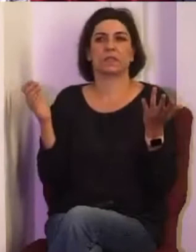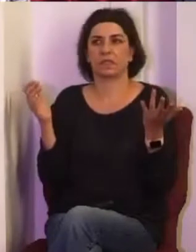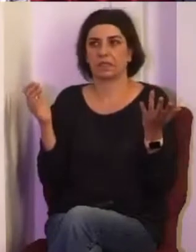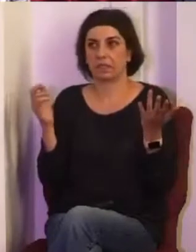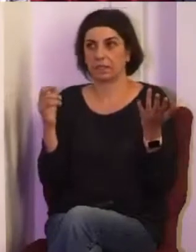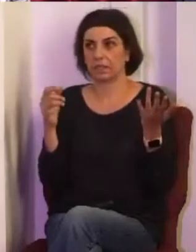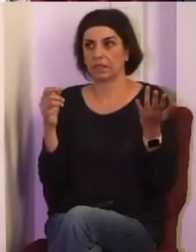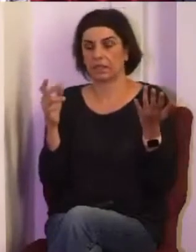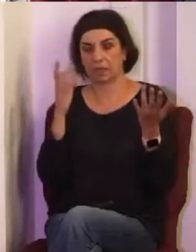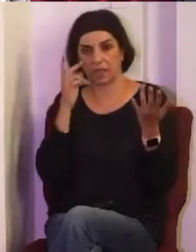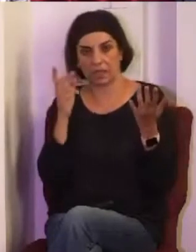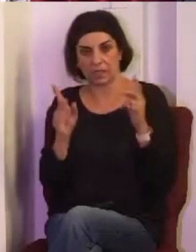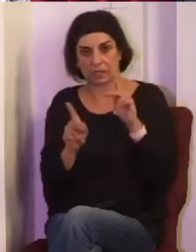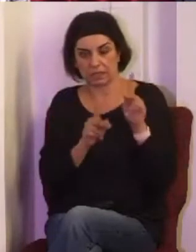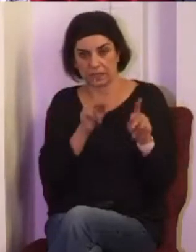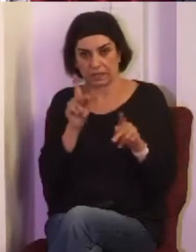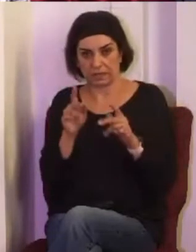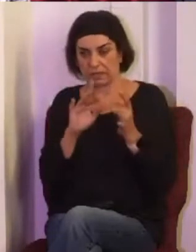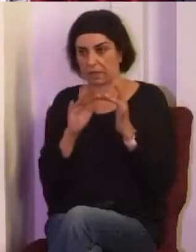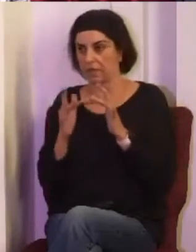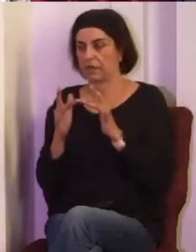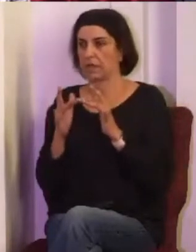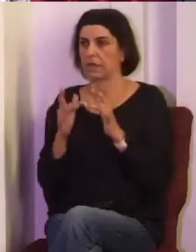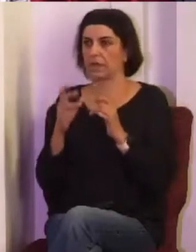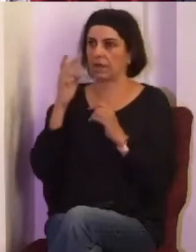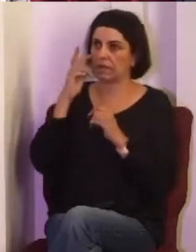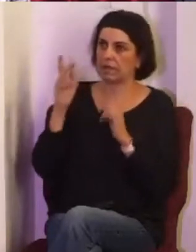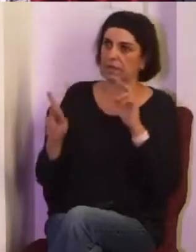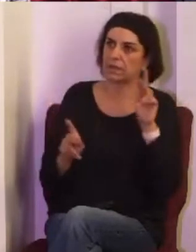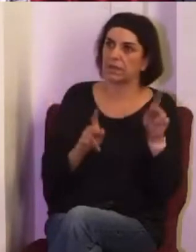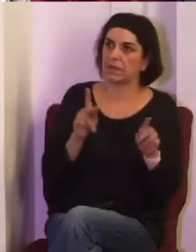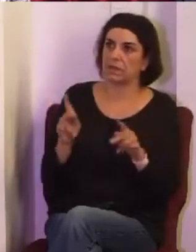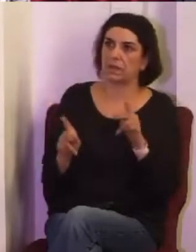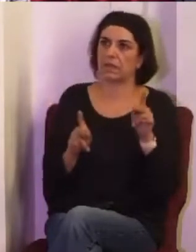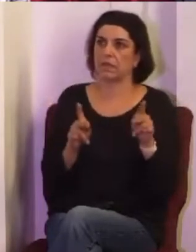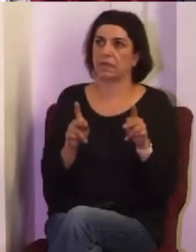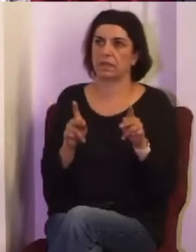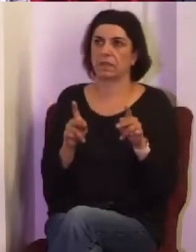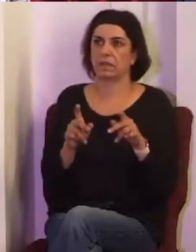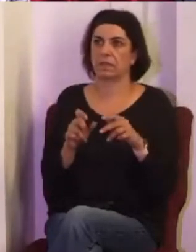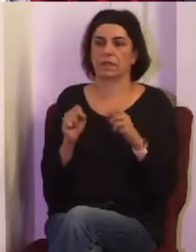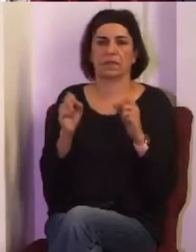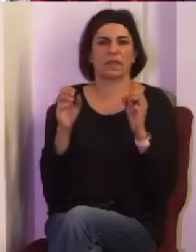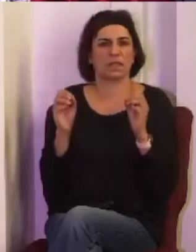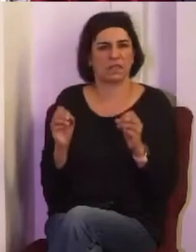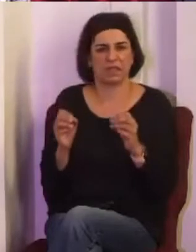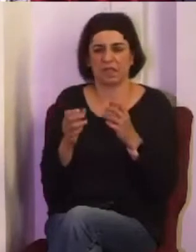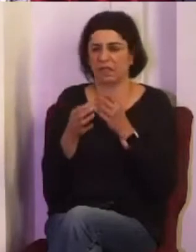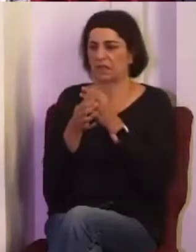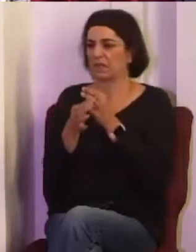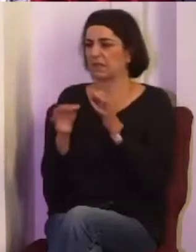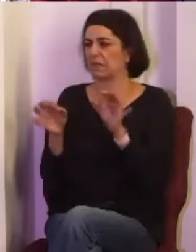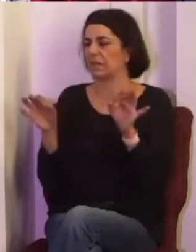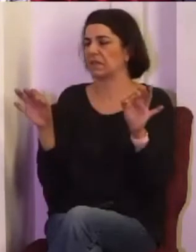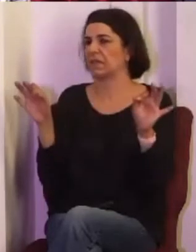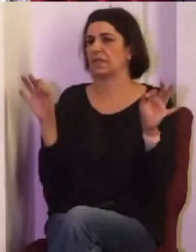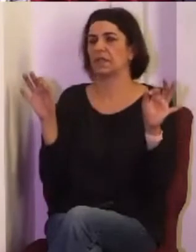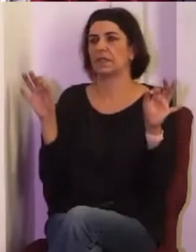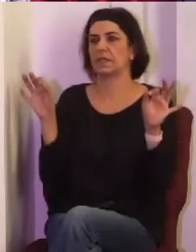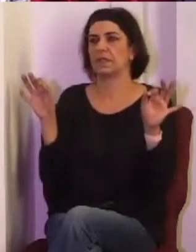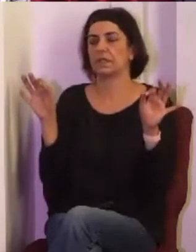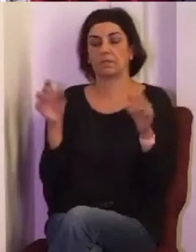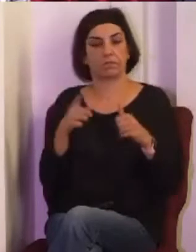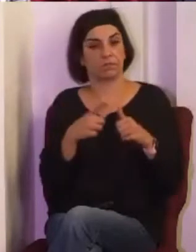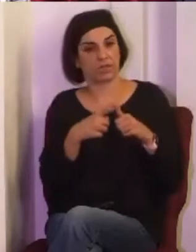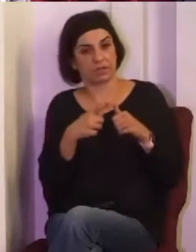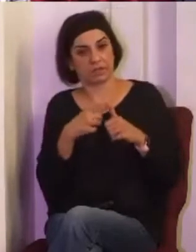And I see people, he watches this online. He said, I see your people and they're just so free. And I say, well,